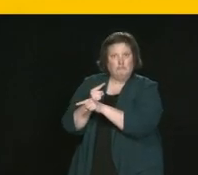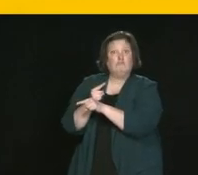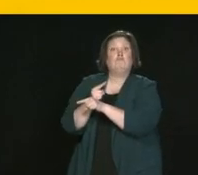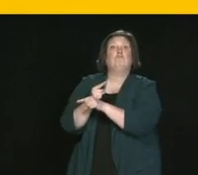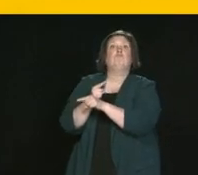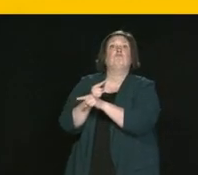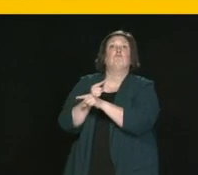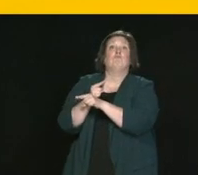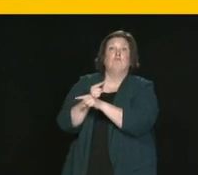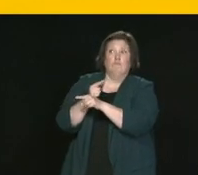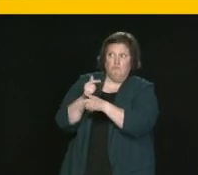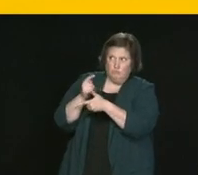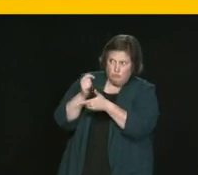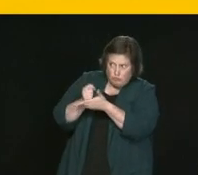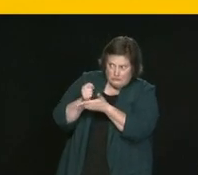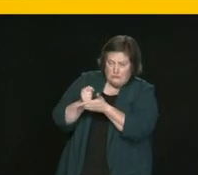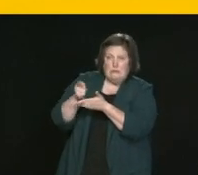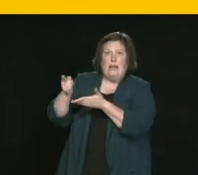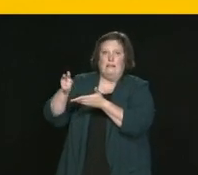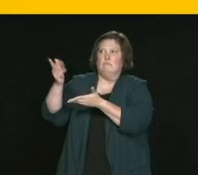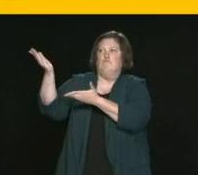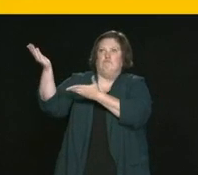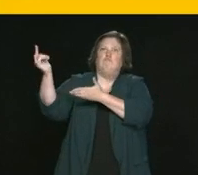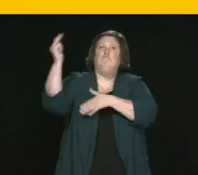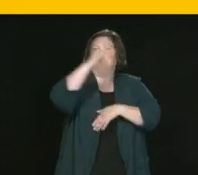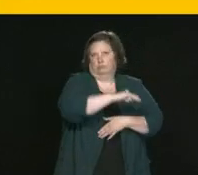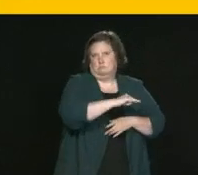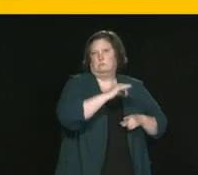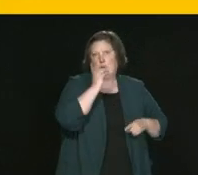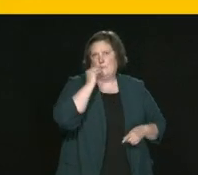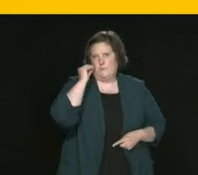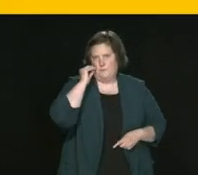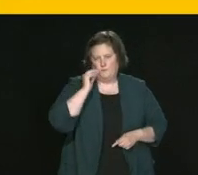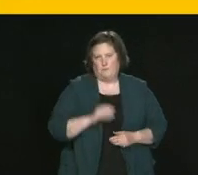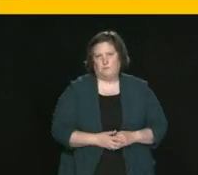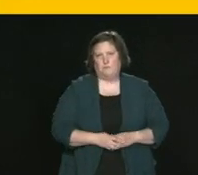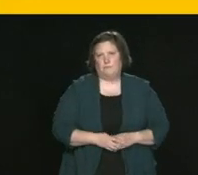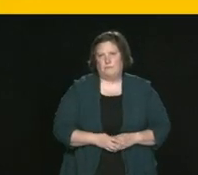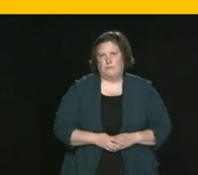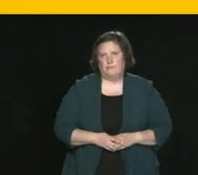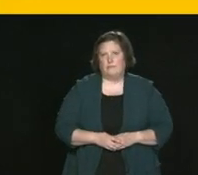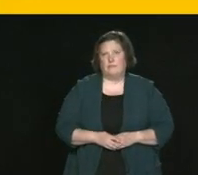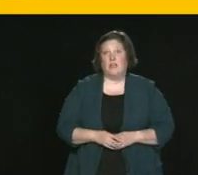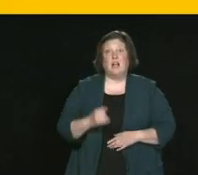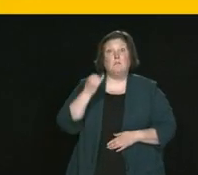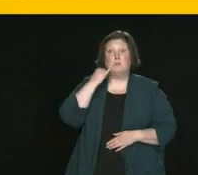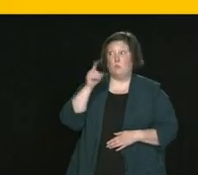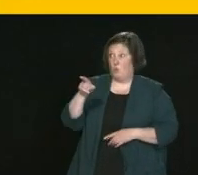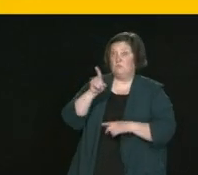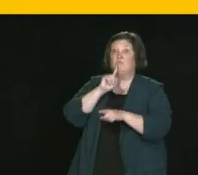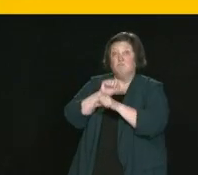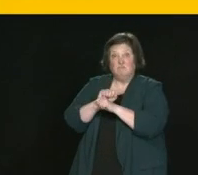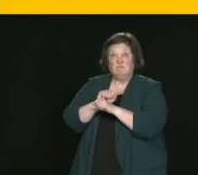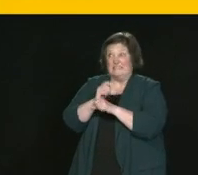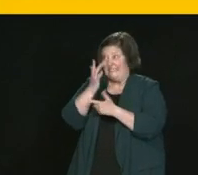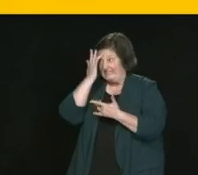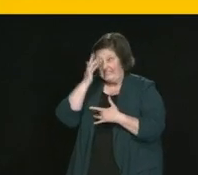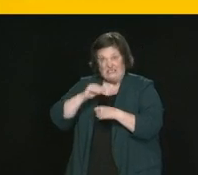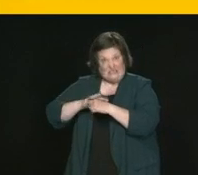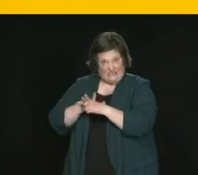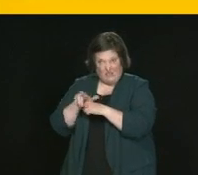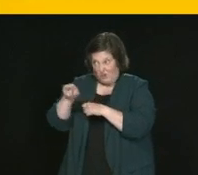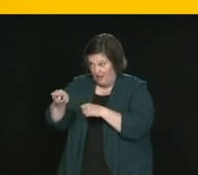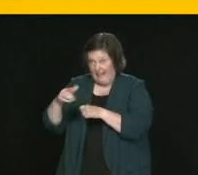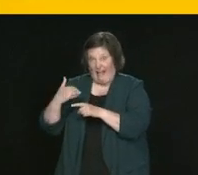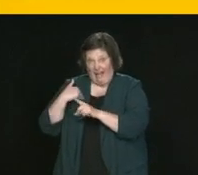eventually, if possible, brought home. At the same time, the question of ensuring a safe return because of COVID is